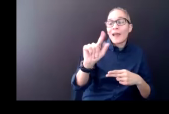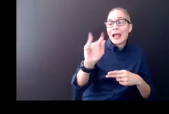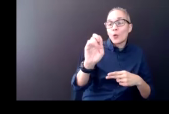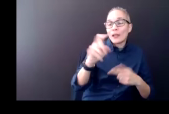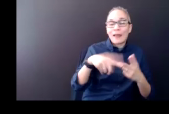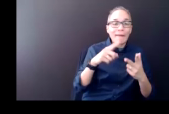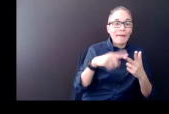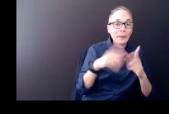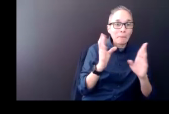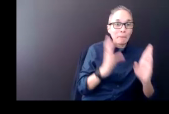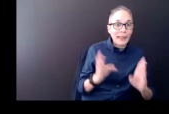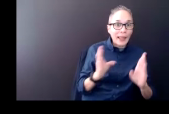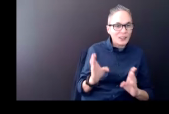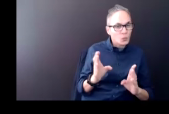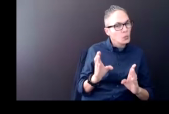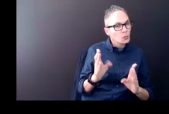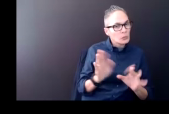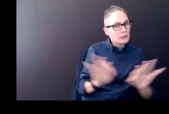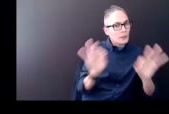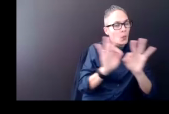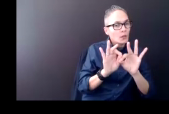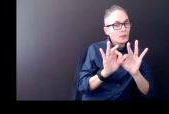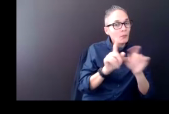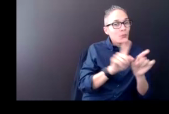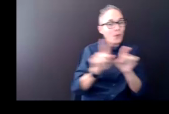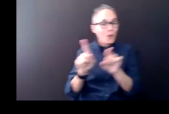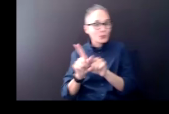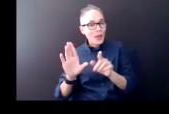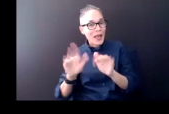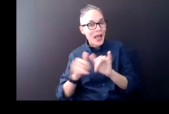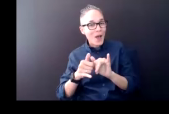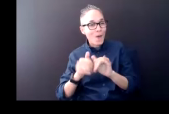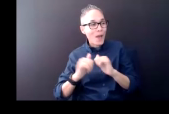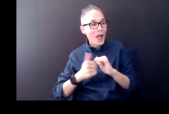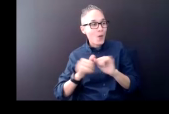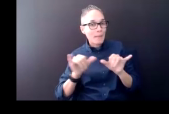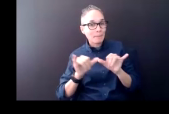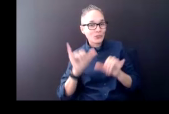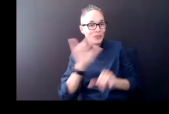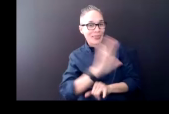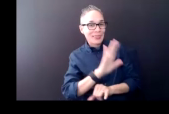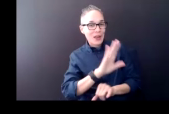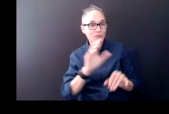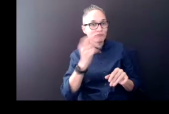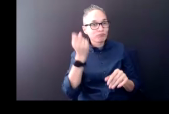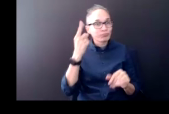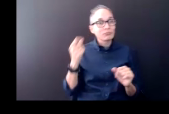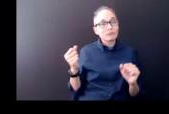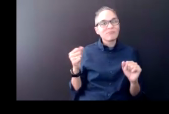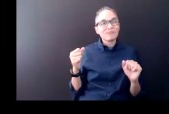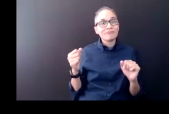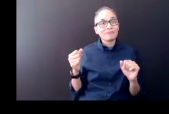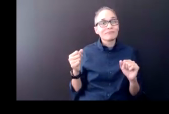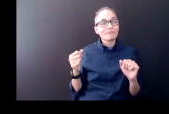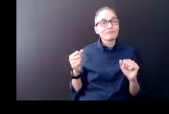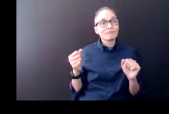think that a lot of that is really important. And then like how to measure that in the end. So I'll talk a little bit more about how I what I